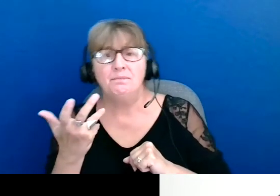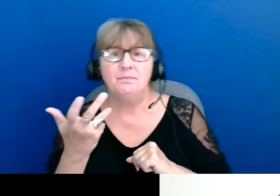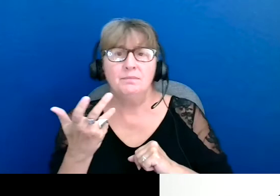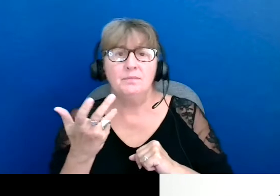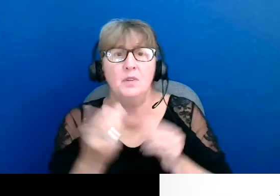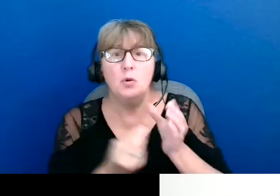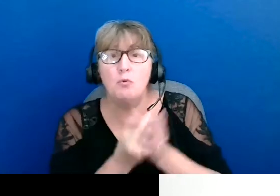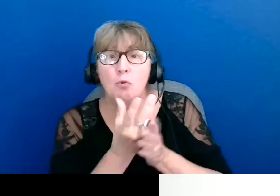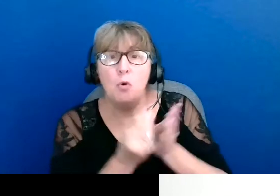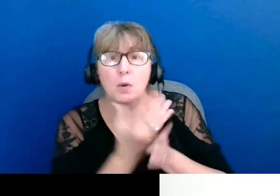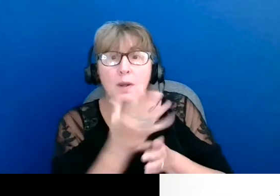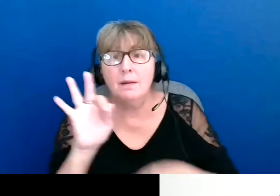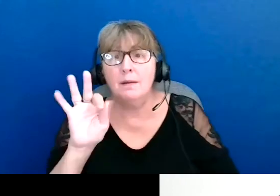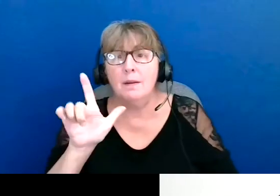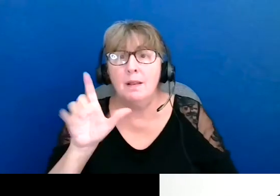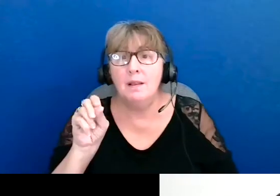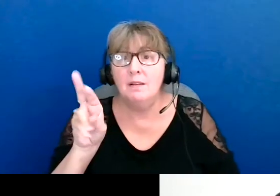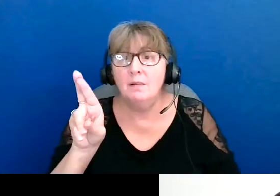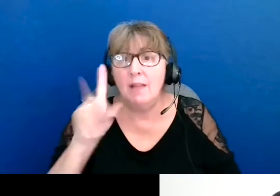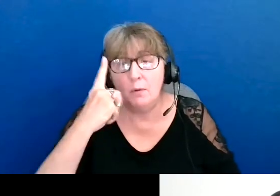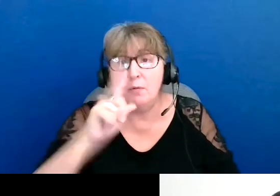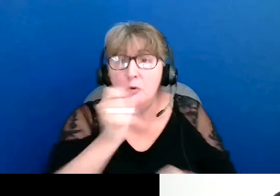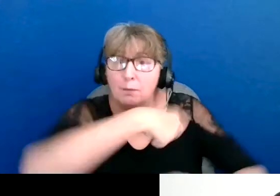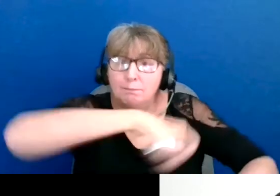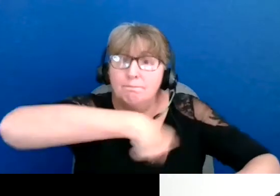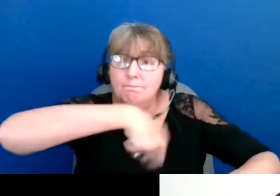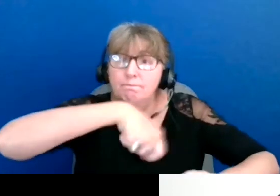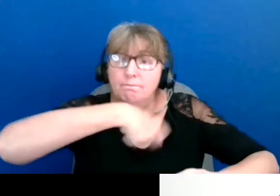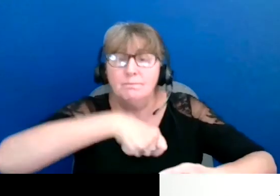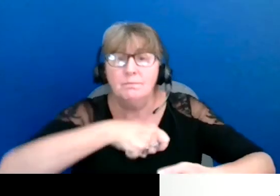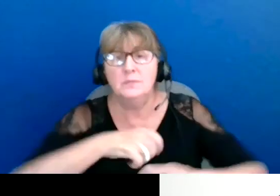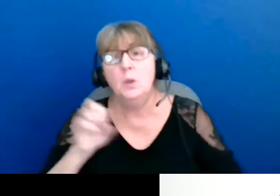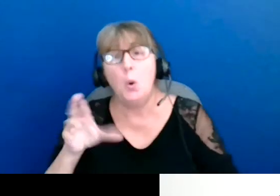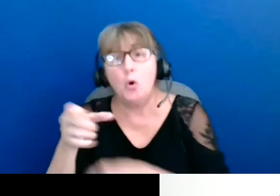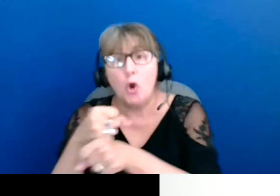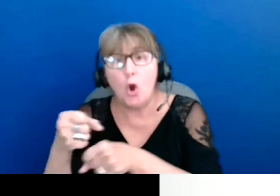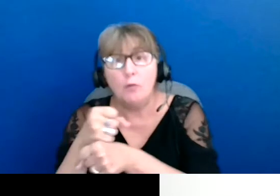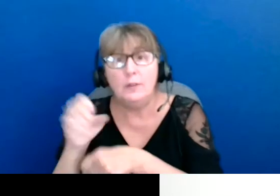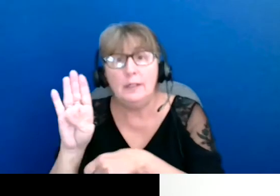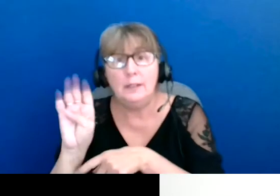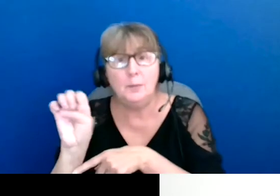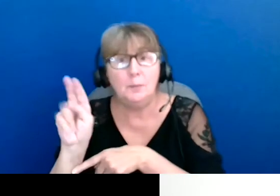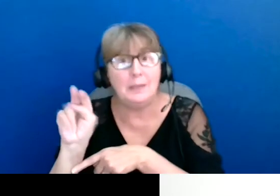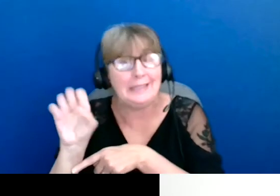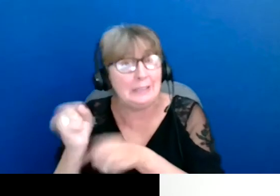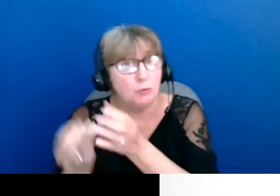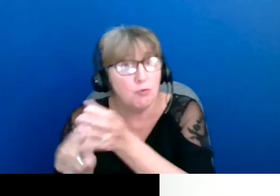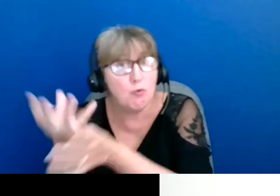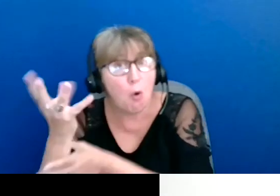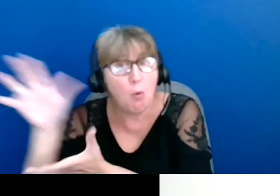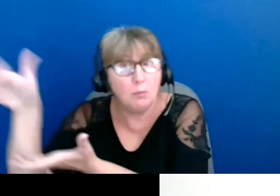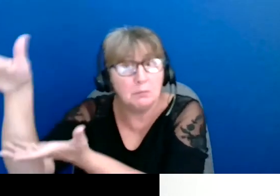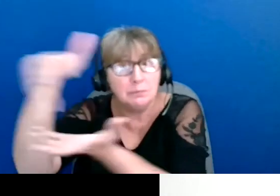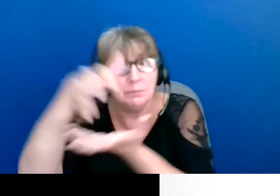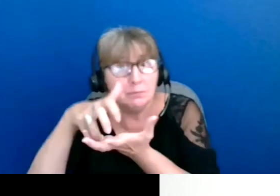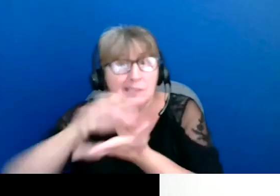or coffee beans. They're relying on other people to grow that food. And that's okay if we're honest